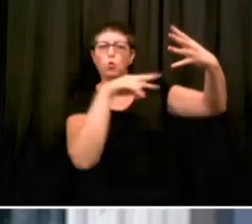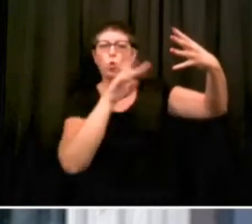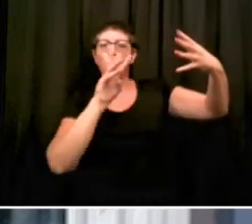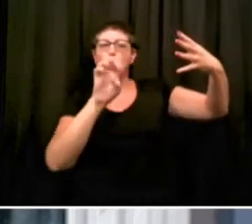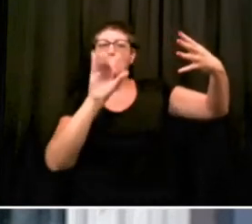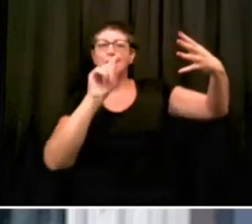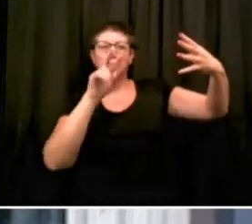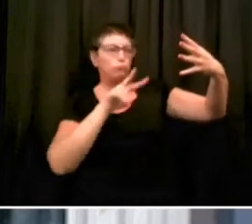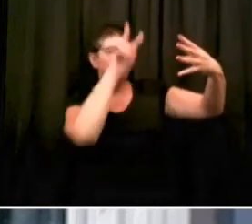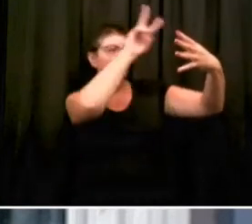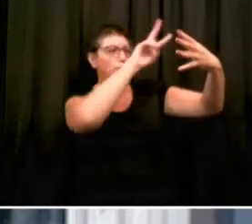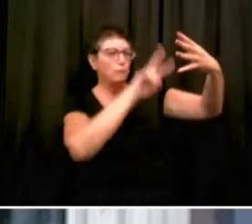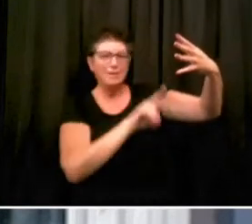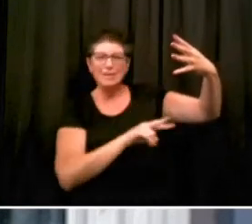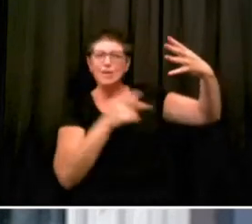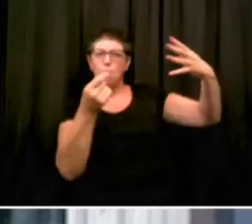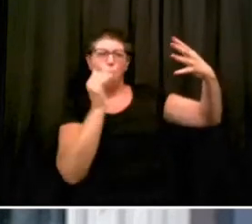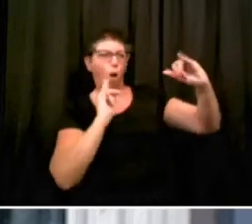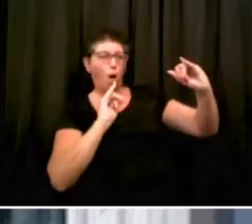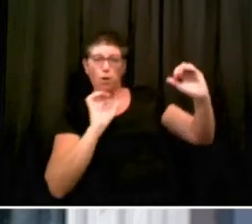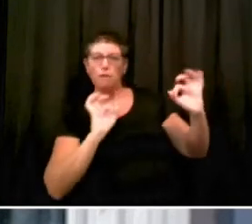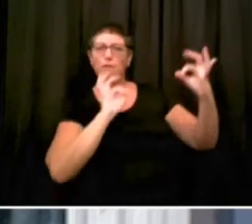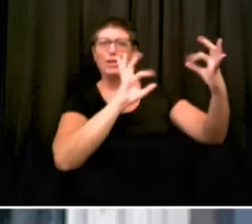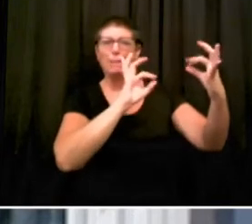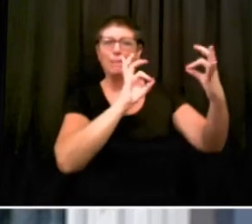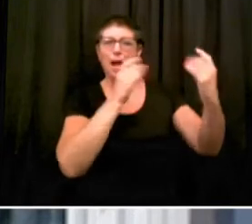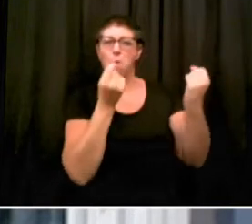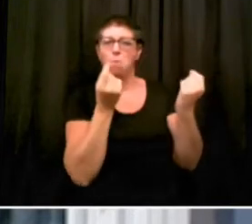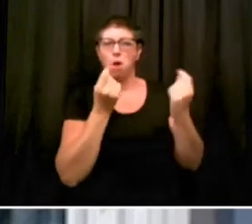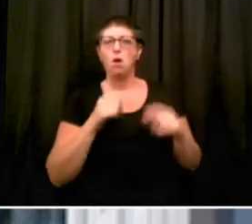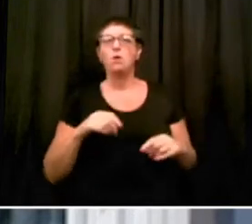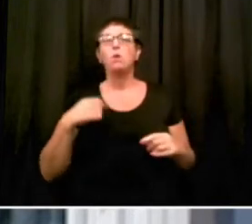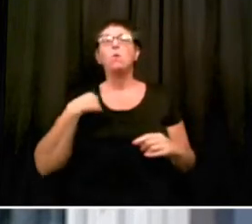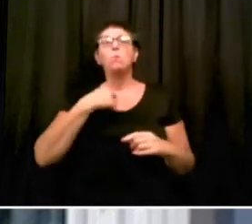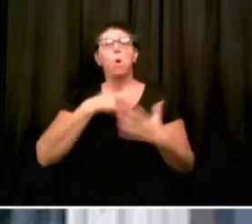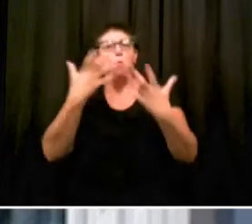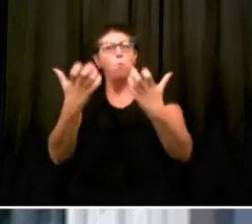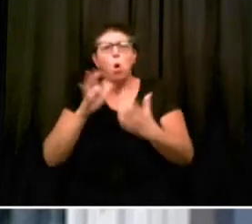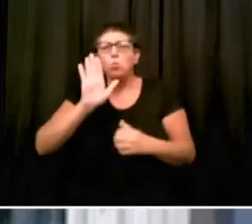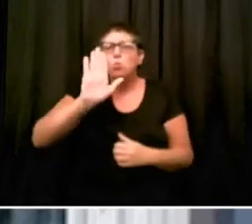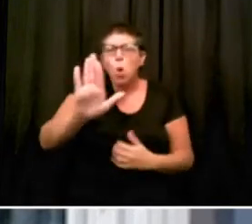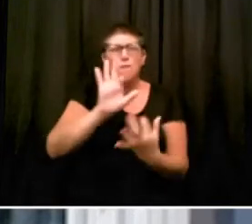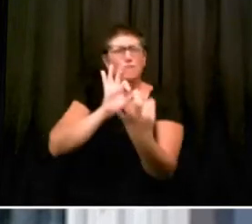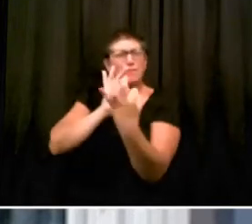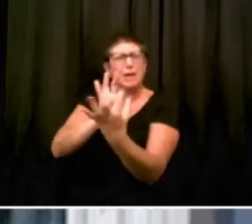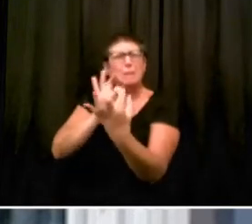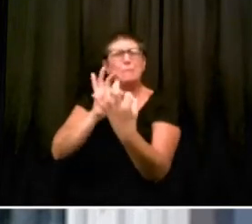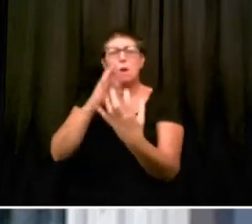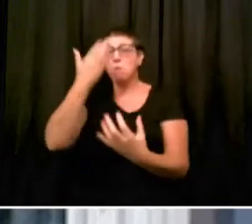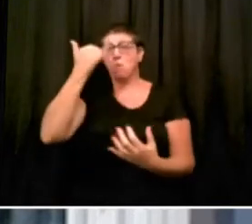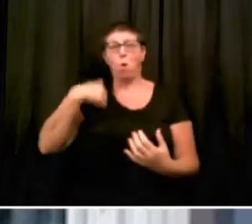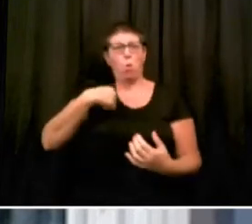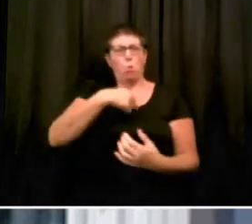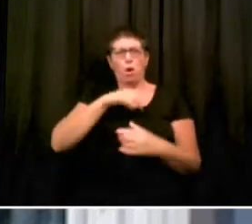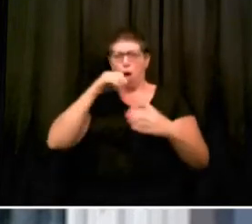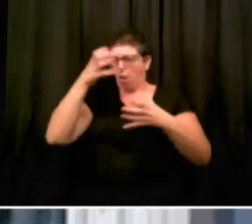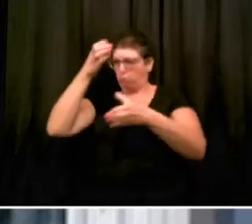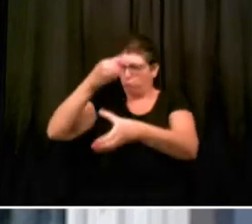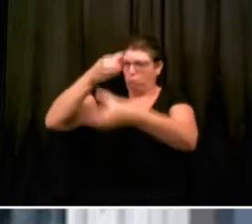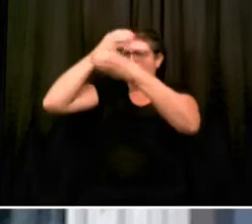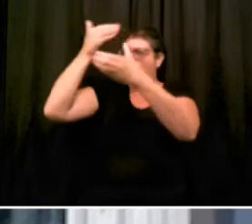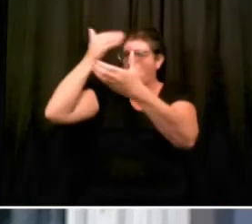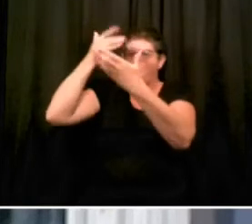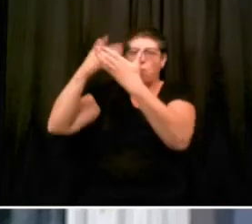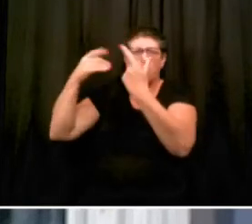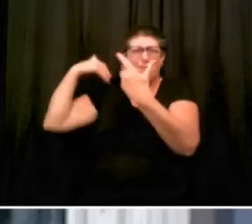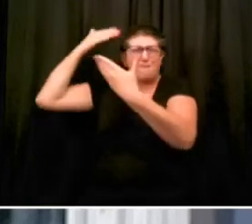all the answers. And we constantly try to strike that balance. In terms of, do I anticipate more people being fired? Well, I would